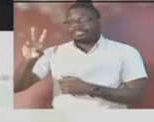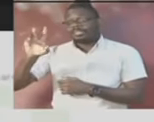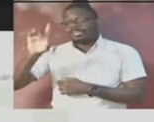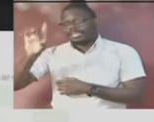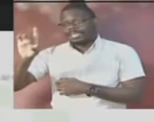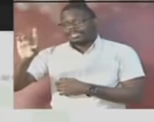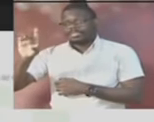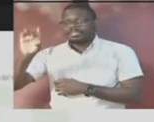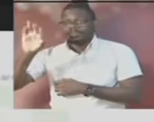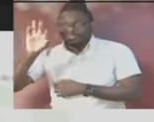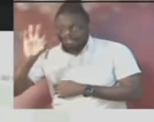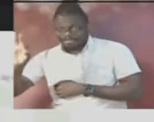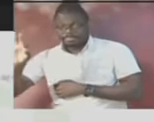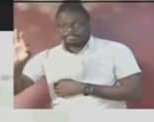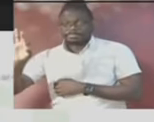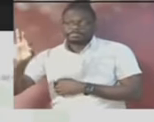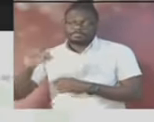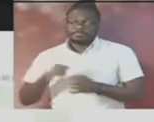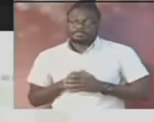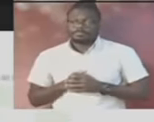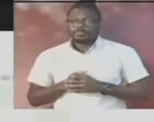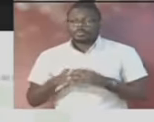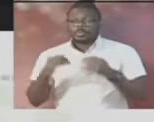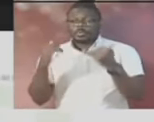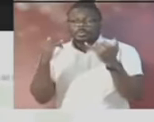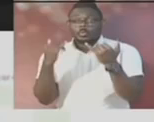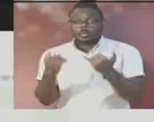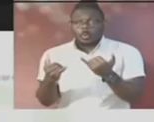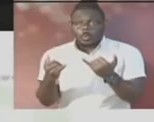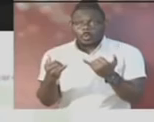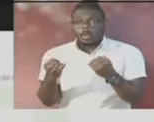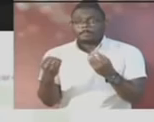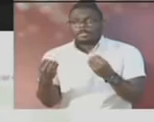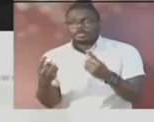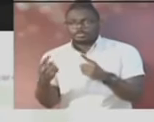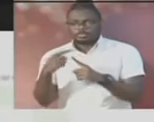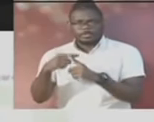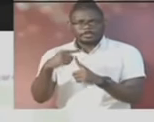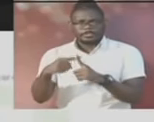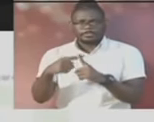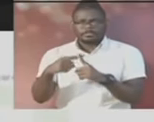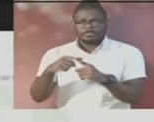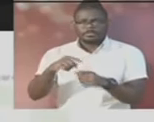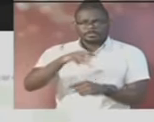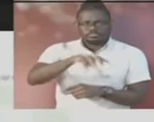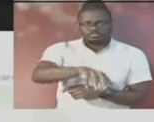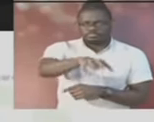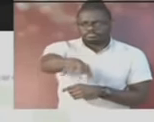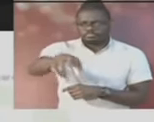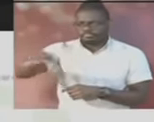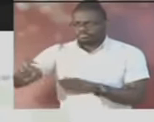2,689. At present, these positive cases are divided as follows: